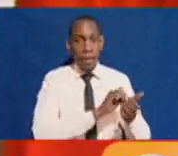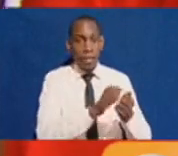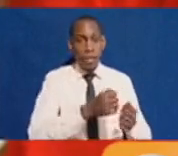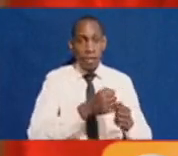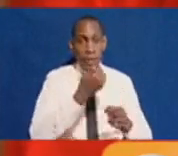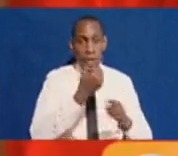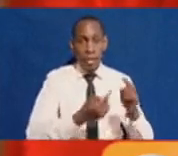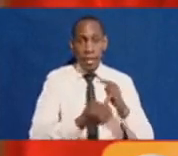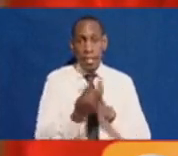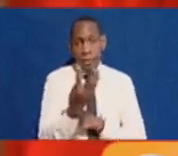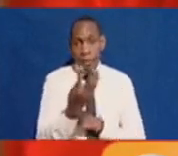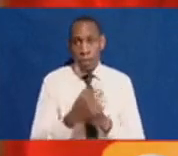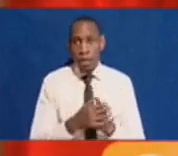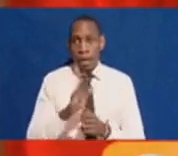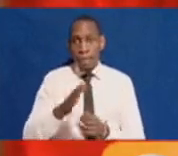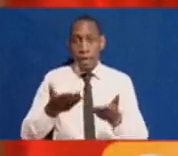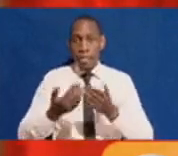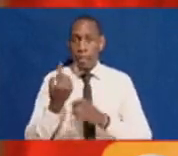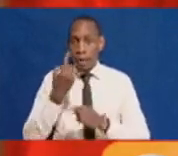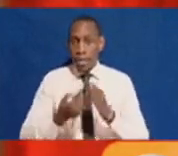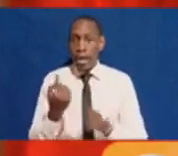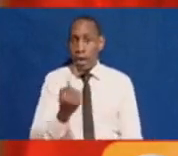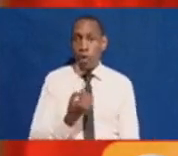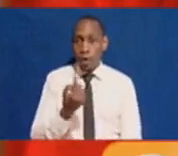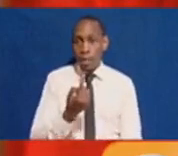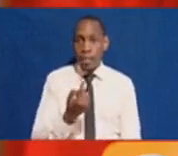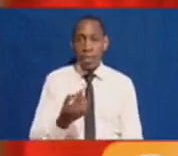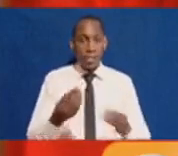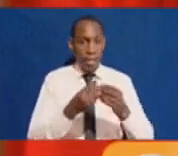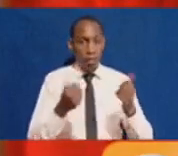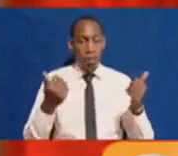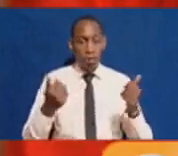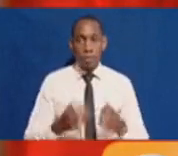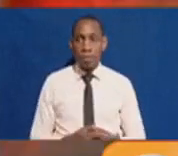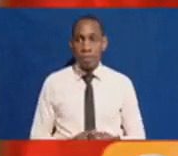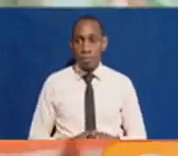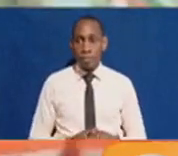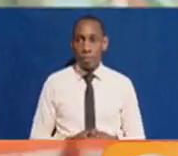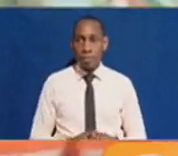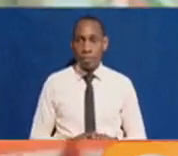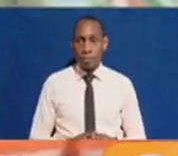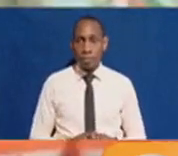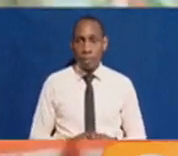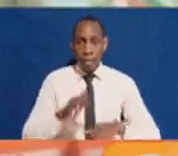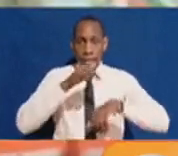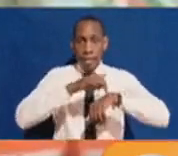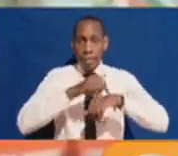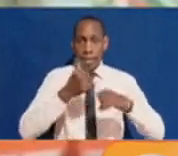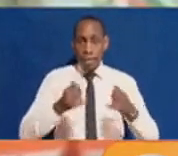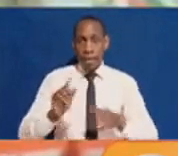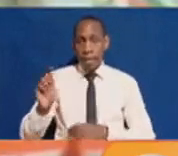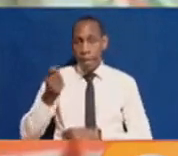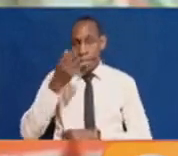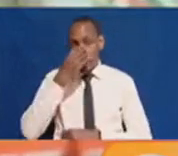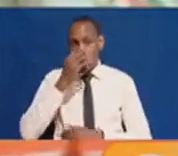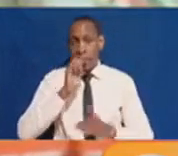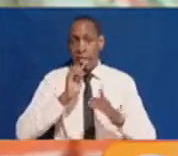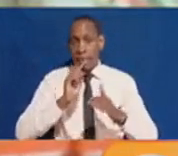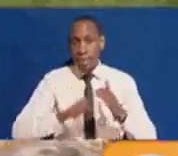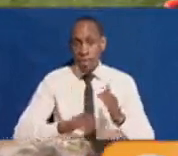miaka 4. Munipatie tu mwaka moja peke yake nitakuwa nimenyarosha. In the midterm, President Ruto